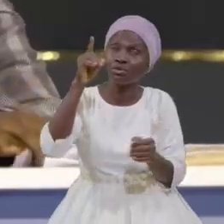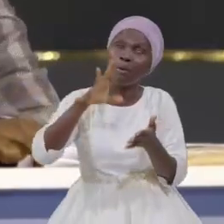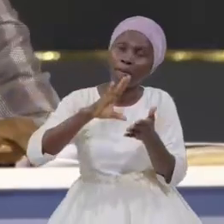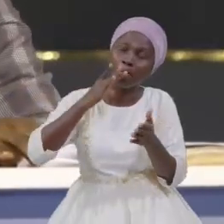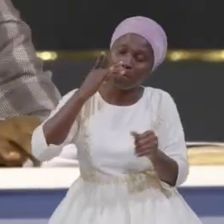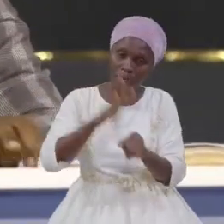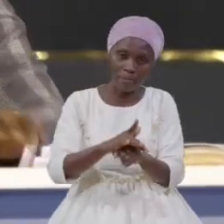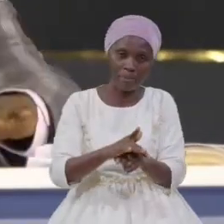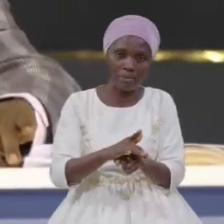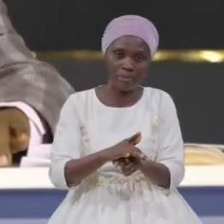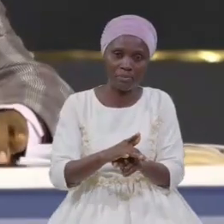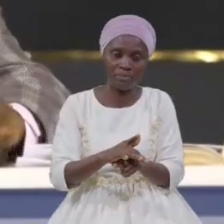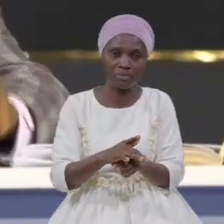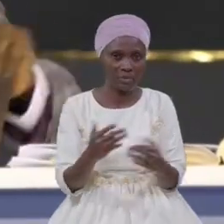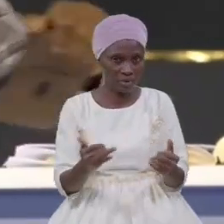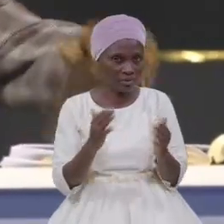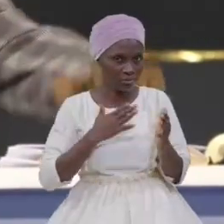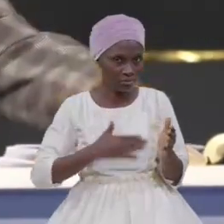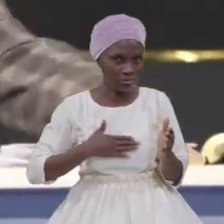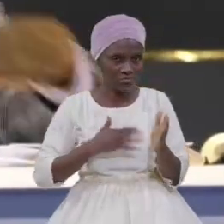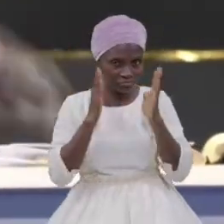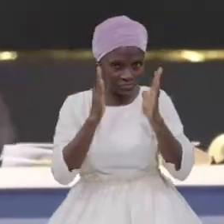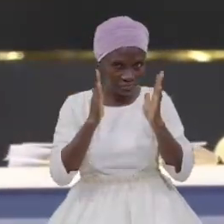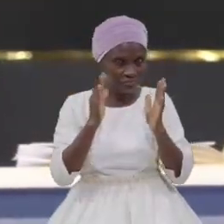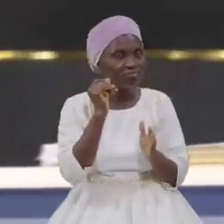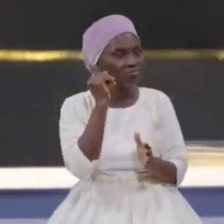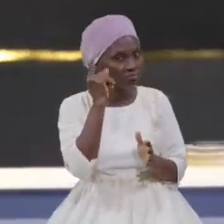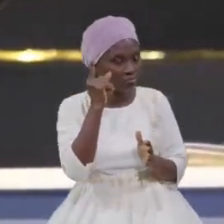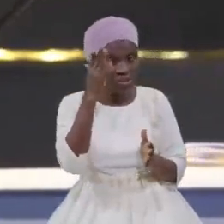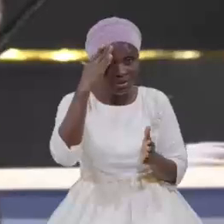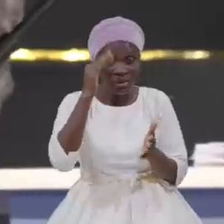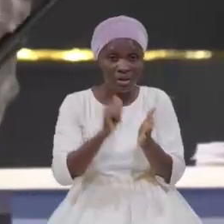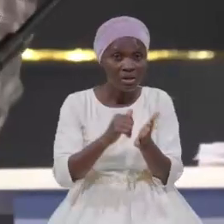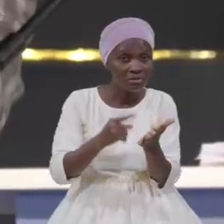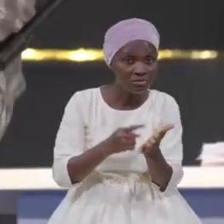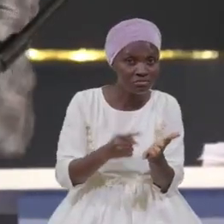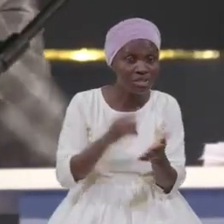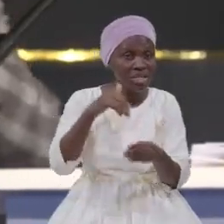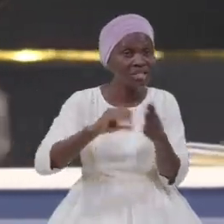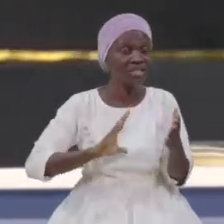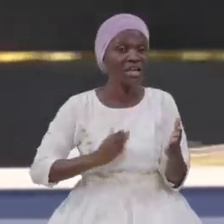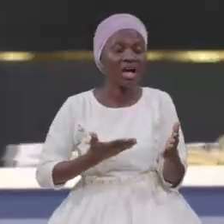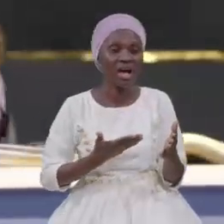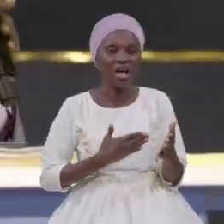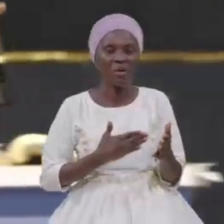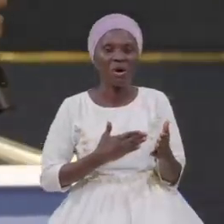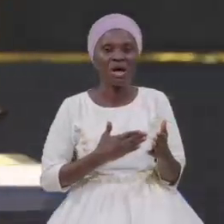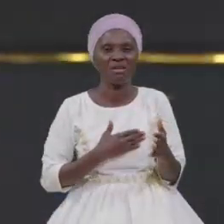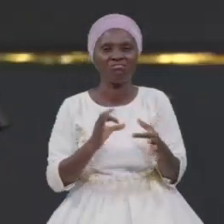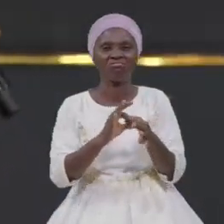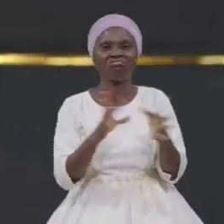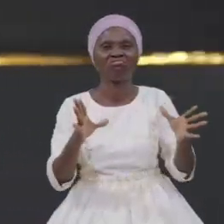promised. Please understand. You know, sometimes in our loose language, we're